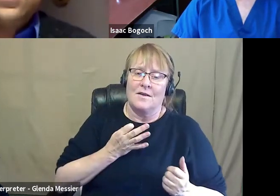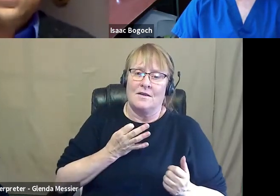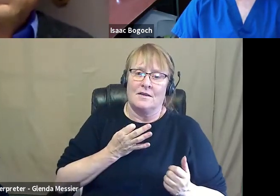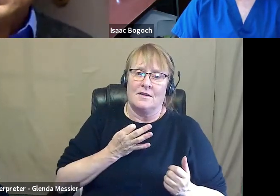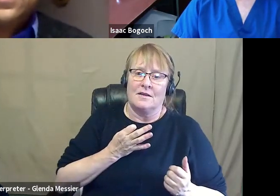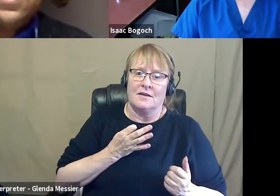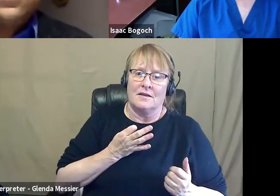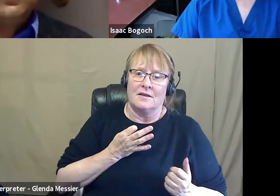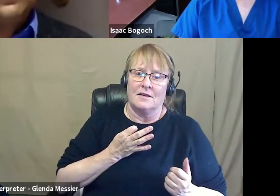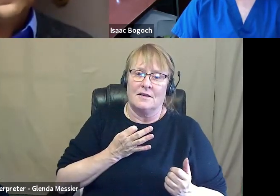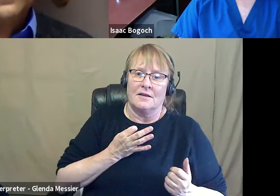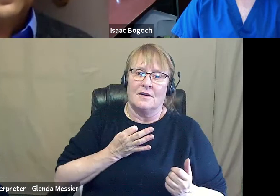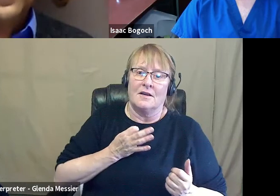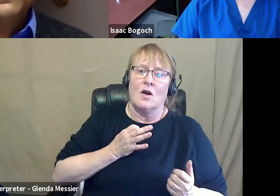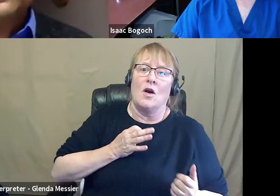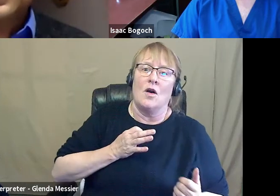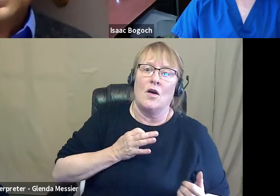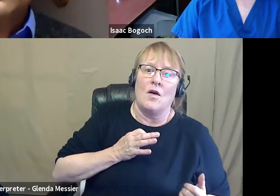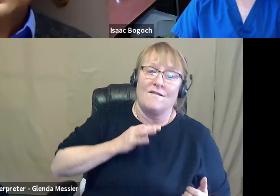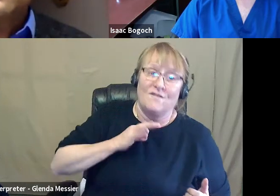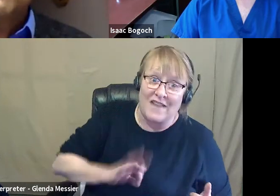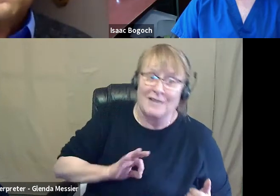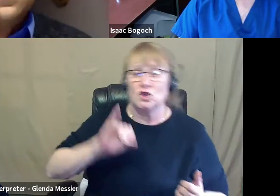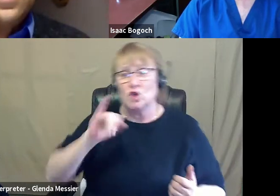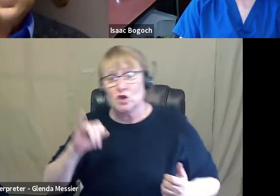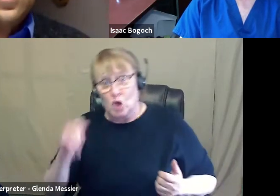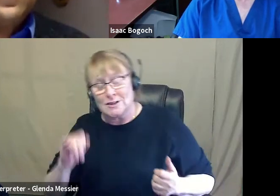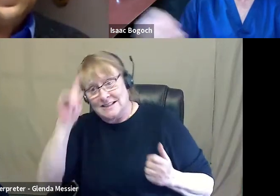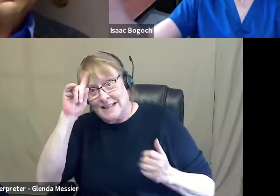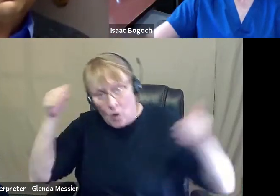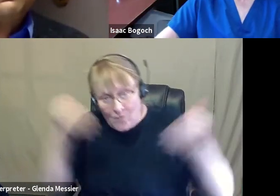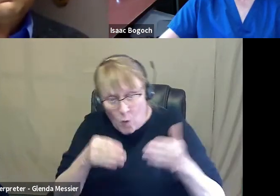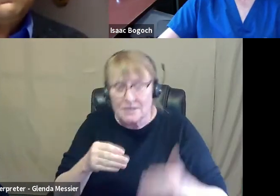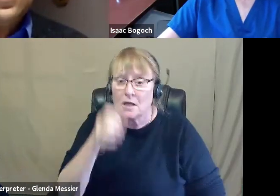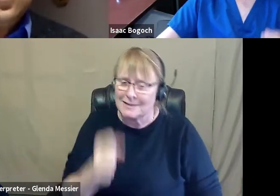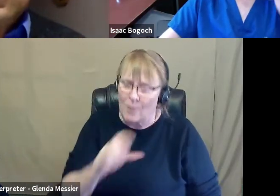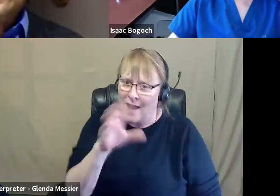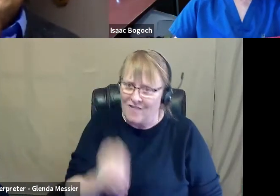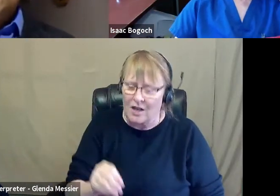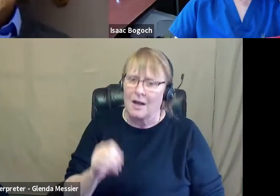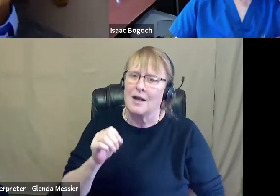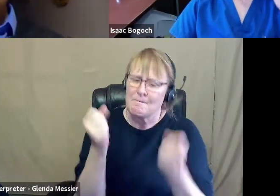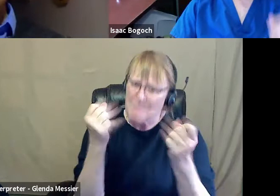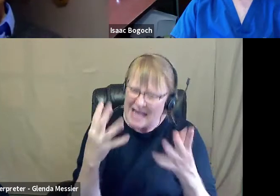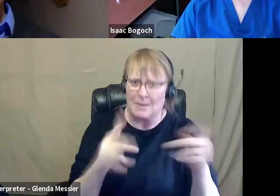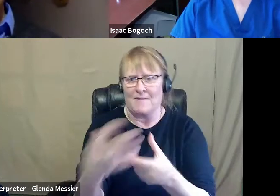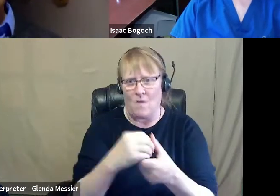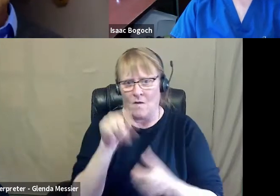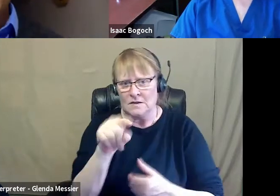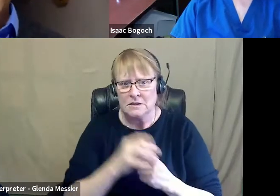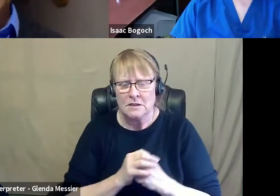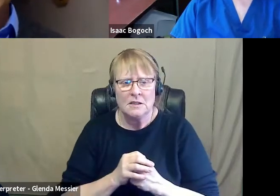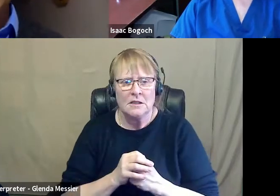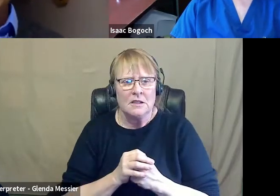study, that it did come late and it did include a fair number of people from South Africa. Next slide, please. Okay, now the thing that I think is